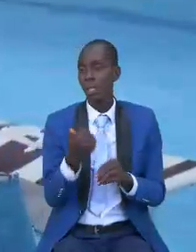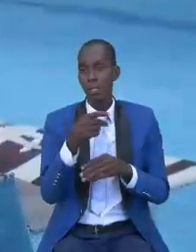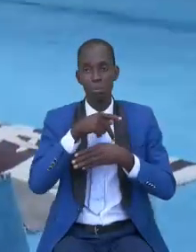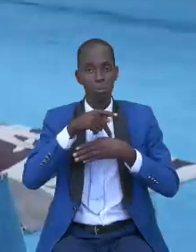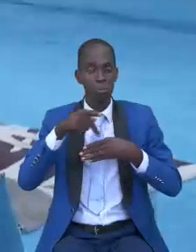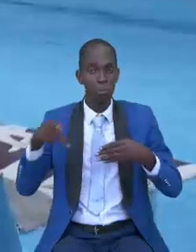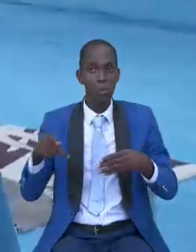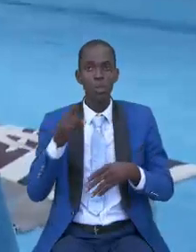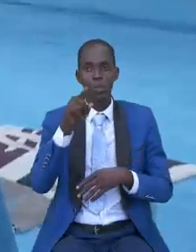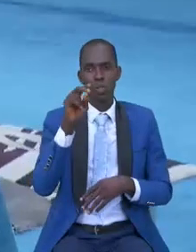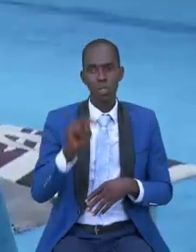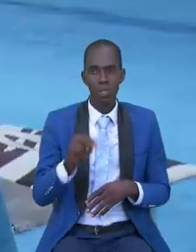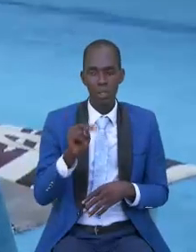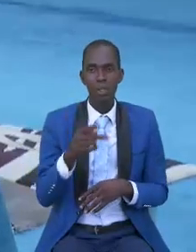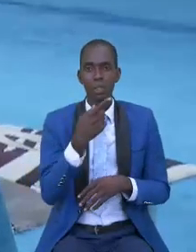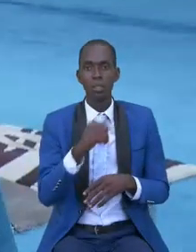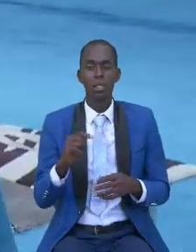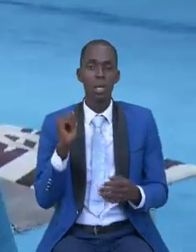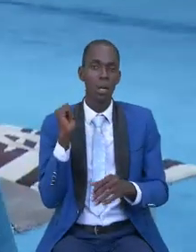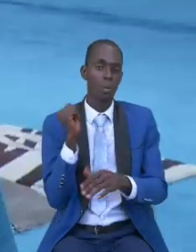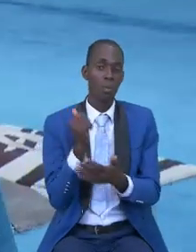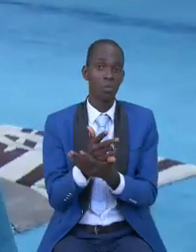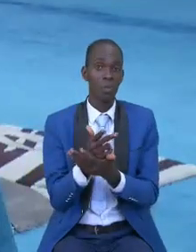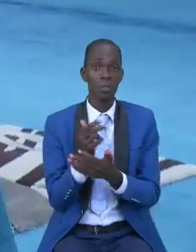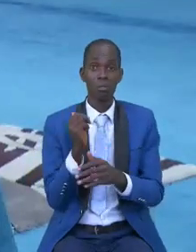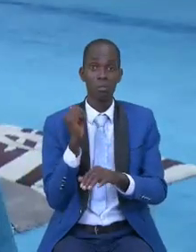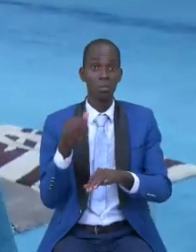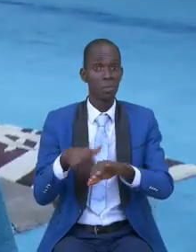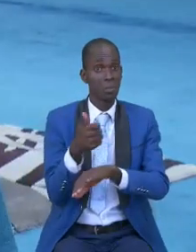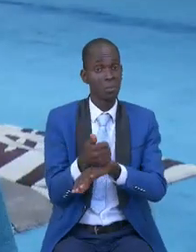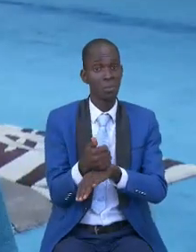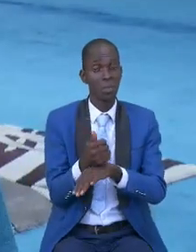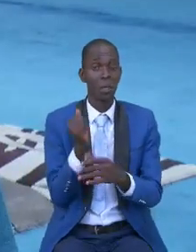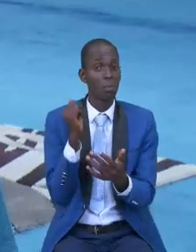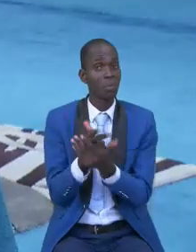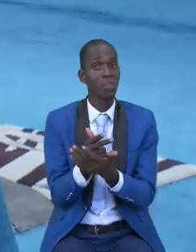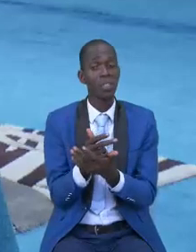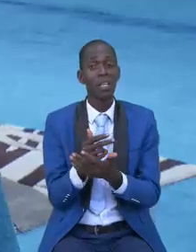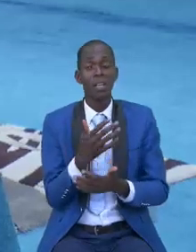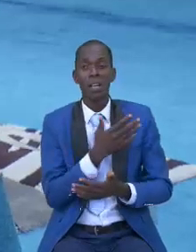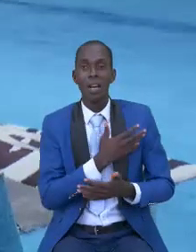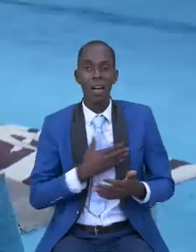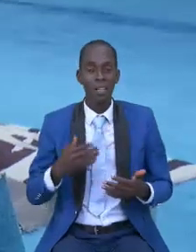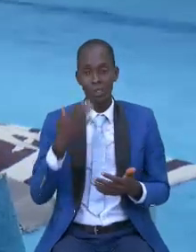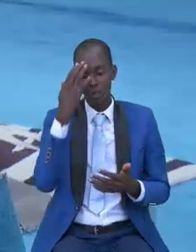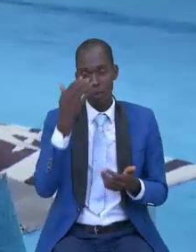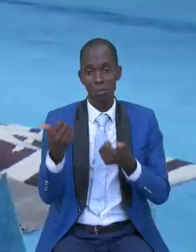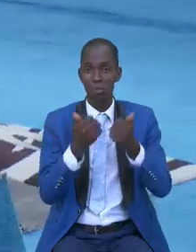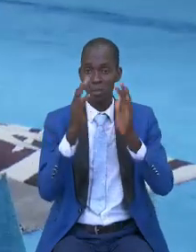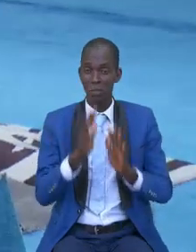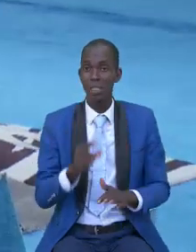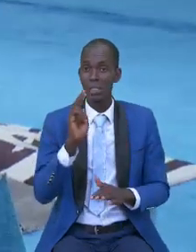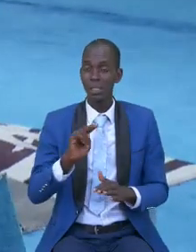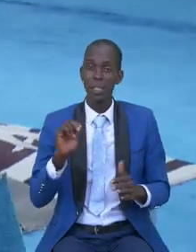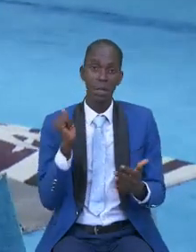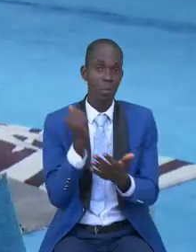you need license. Even the drivers need license. And the doctors need